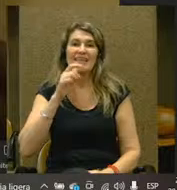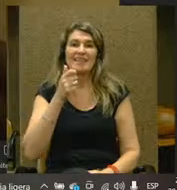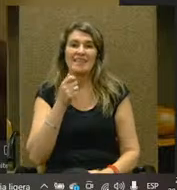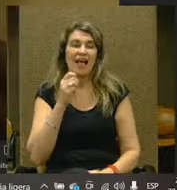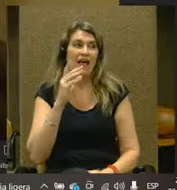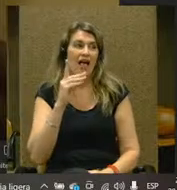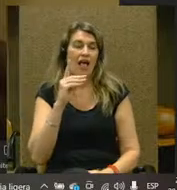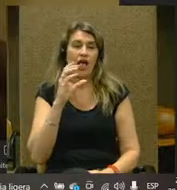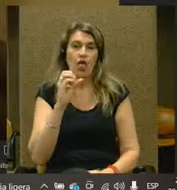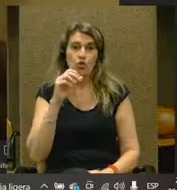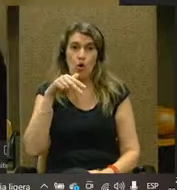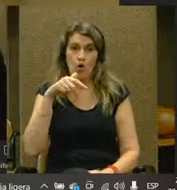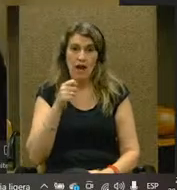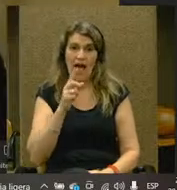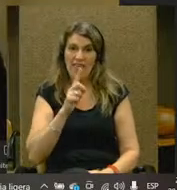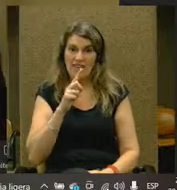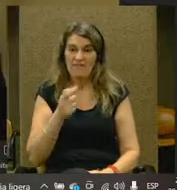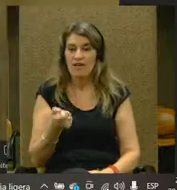once a day,